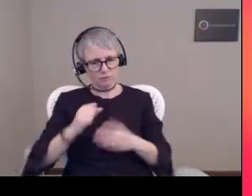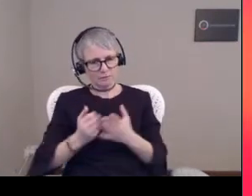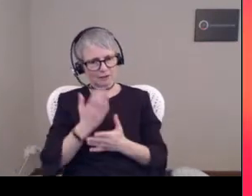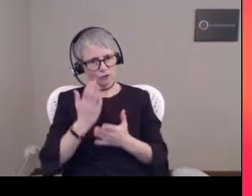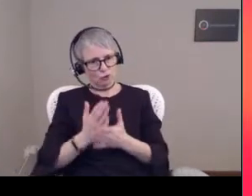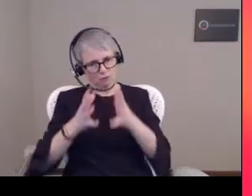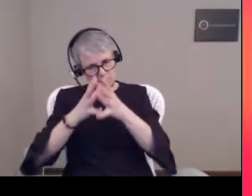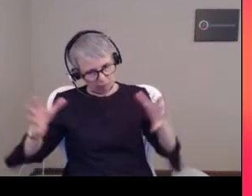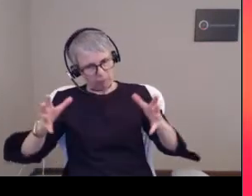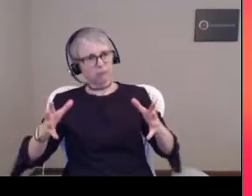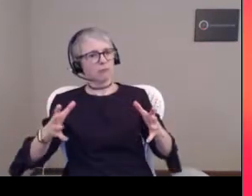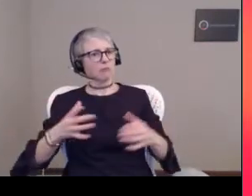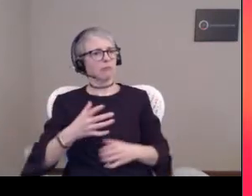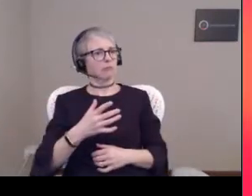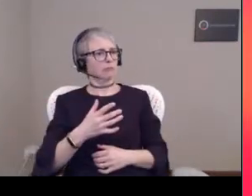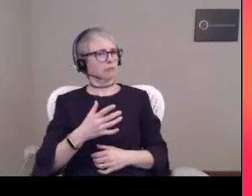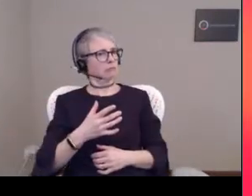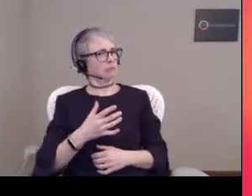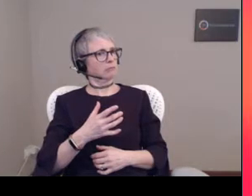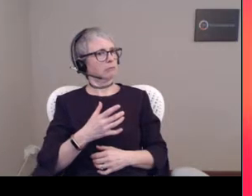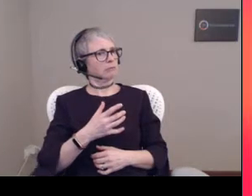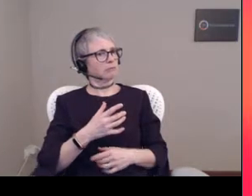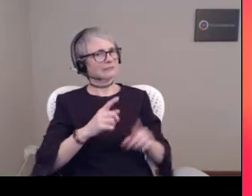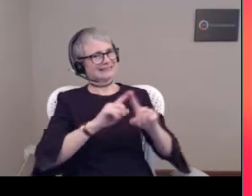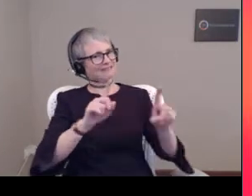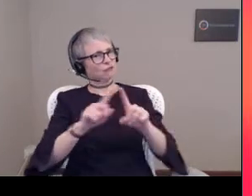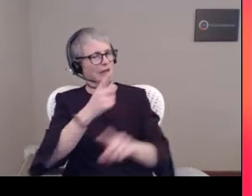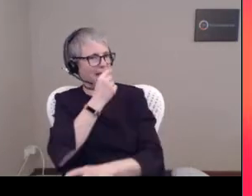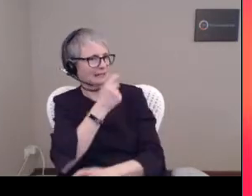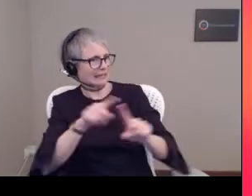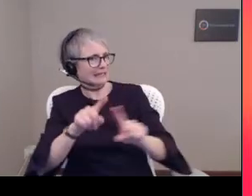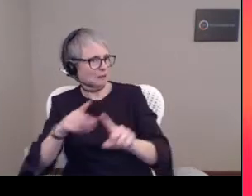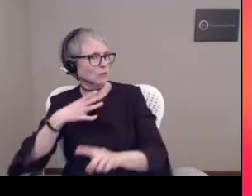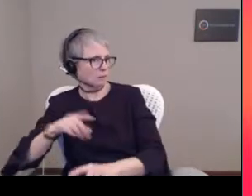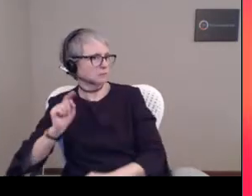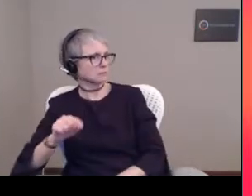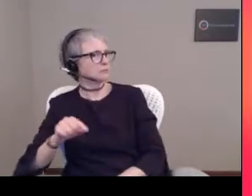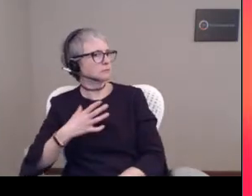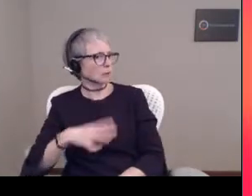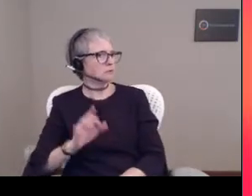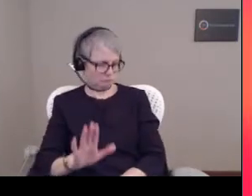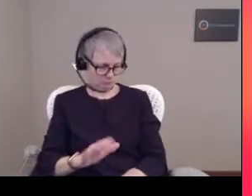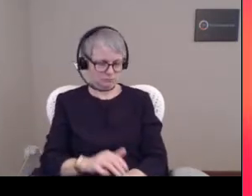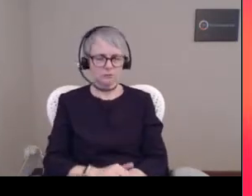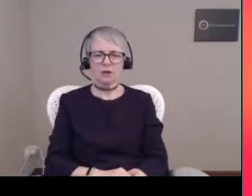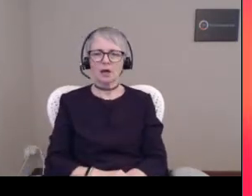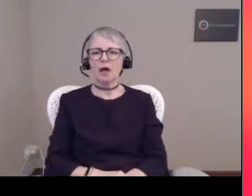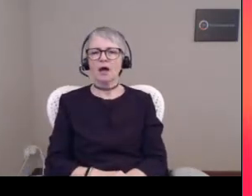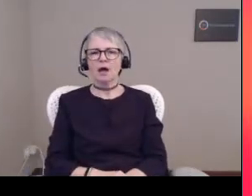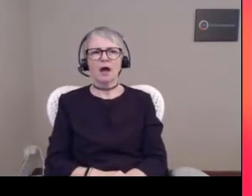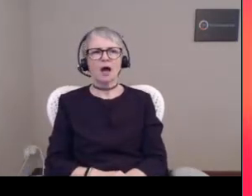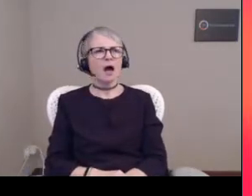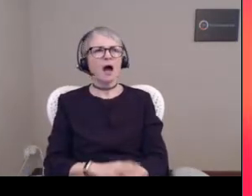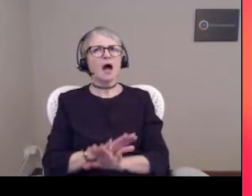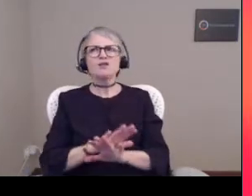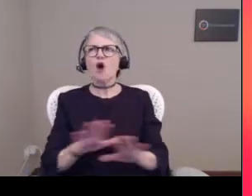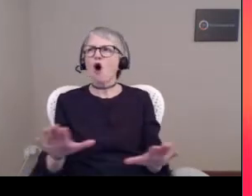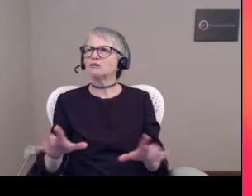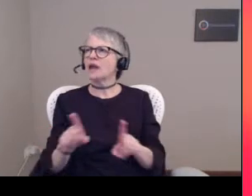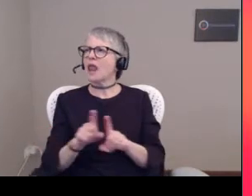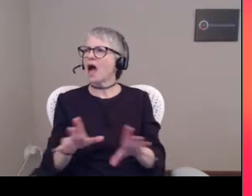declared disabilities by 2022. So that shows you in itself that, and it's not about hitting targets and anything like